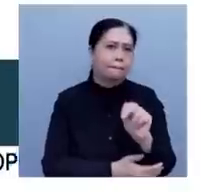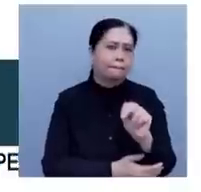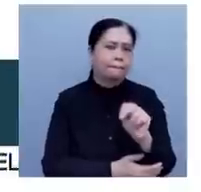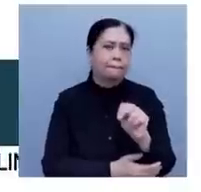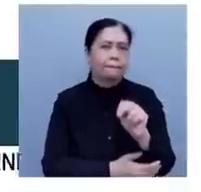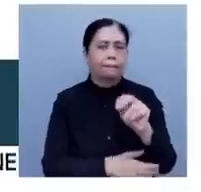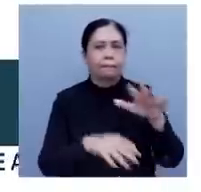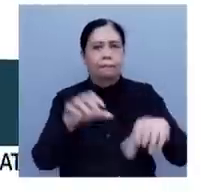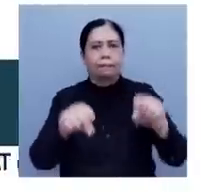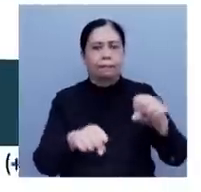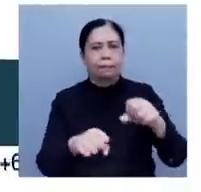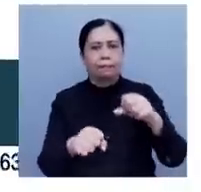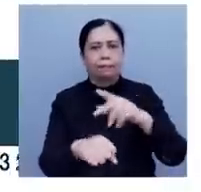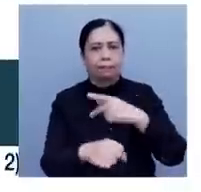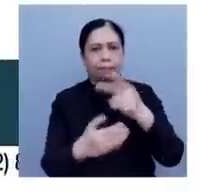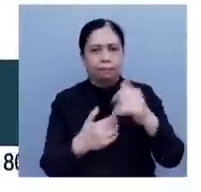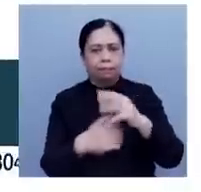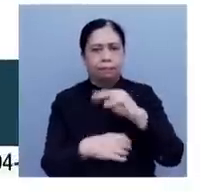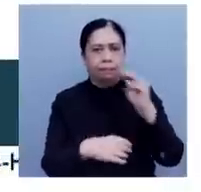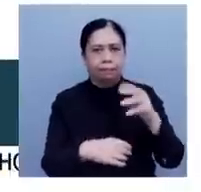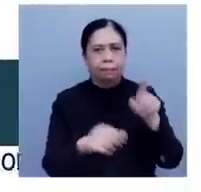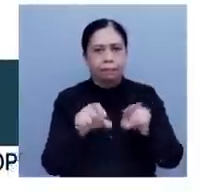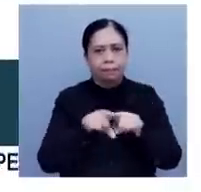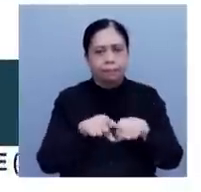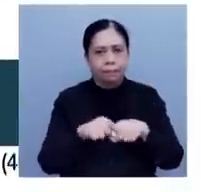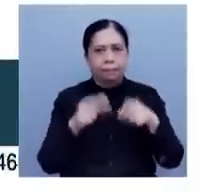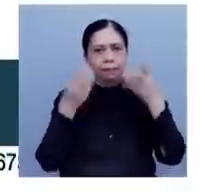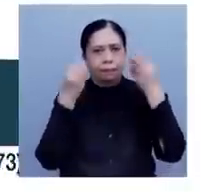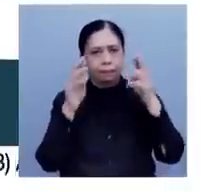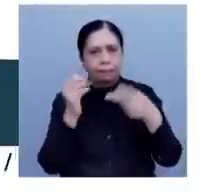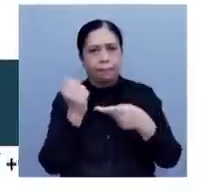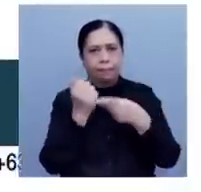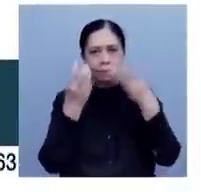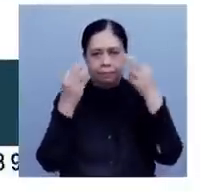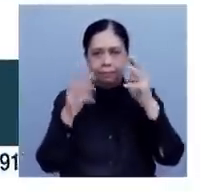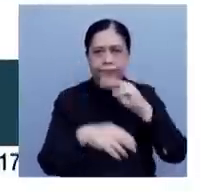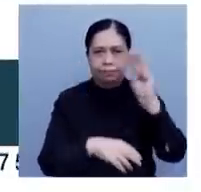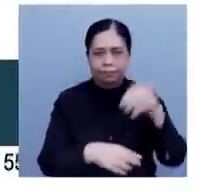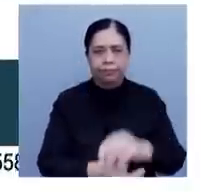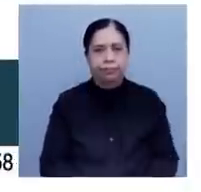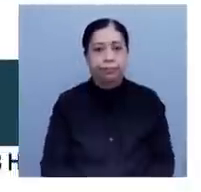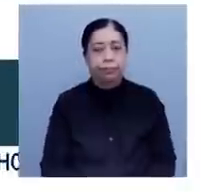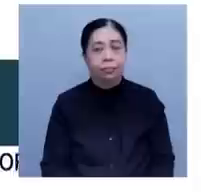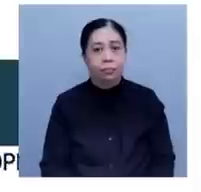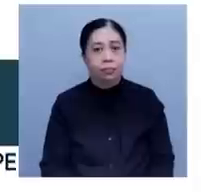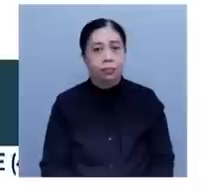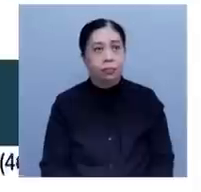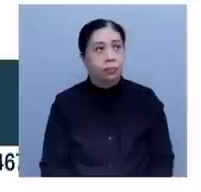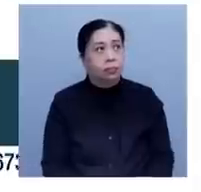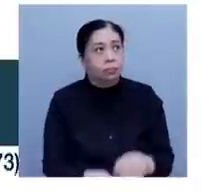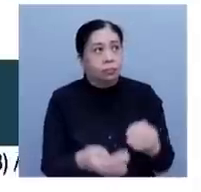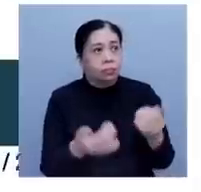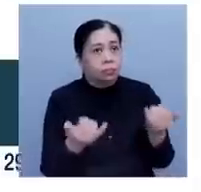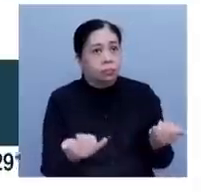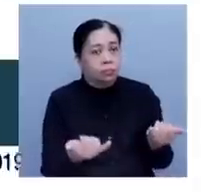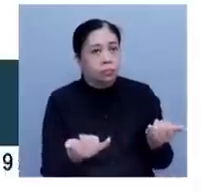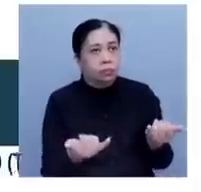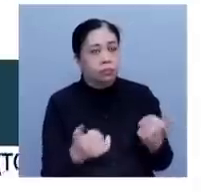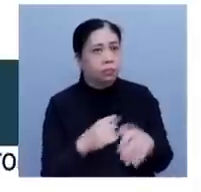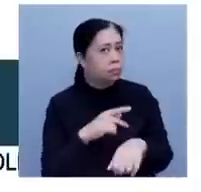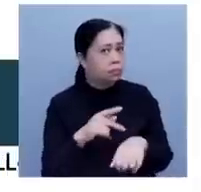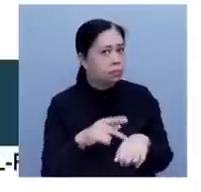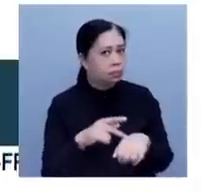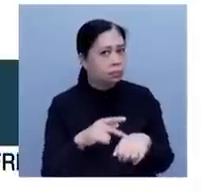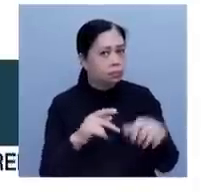Manila as vice mayor and mayor of Manila. Well, now you have the Philippine